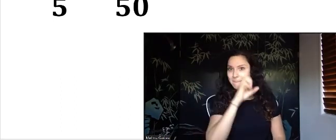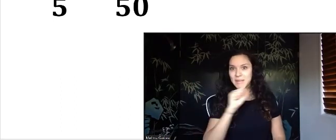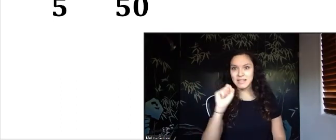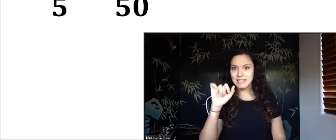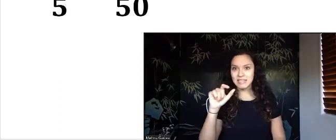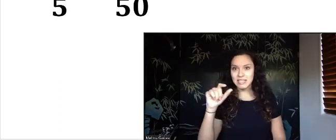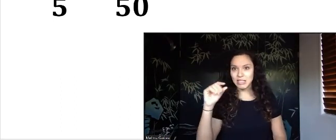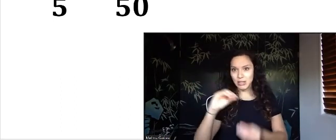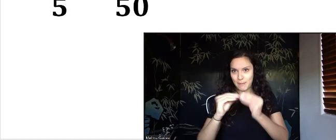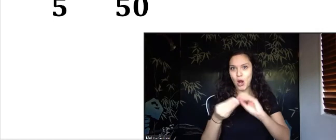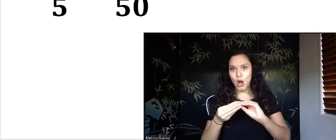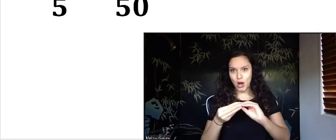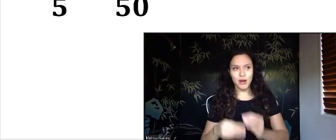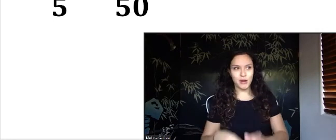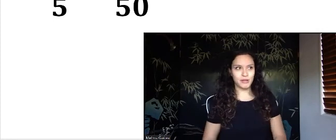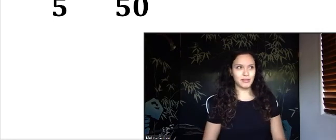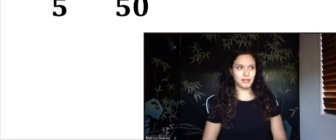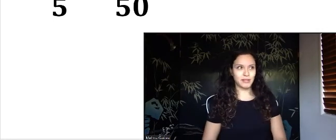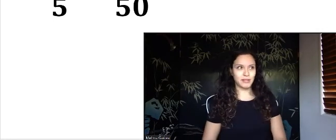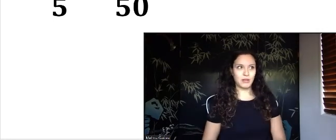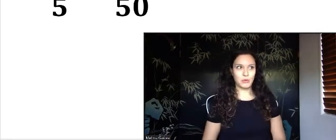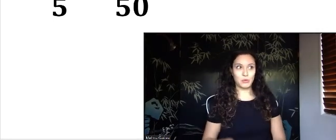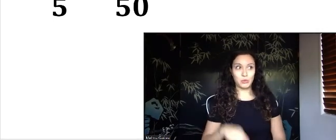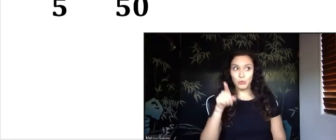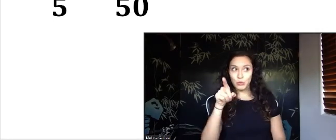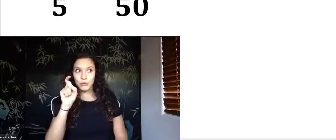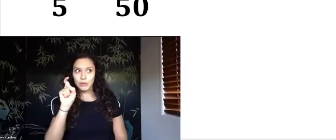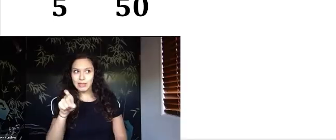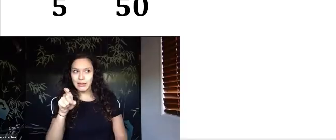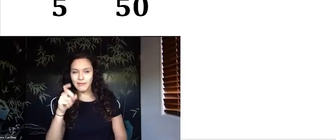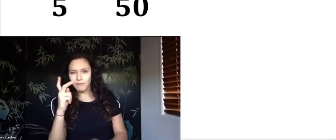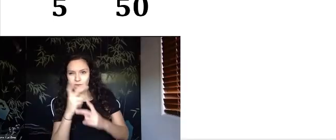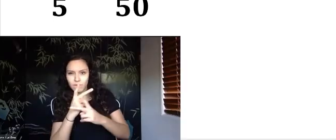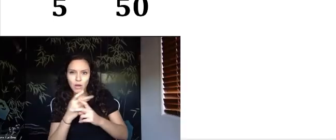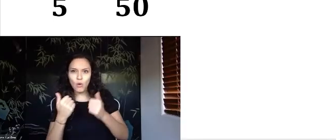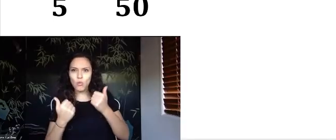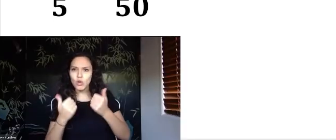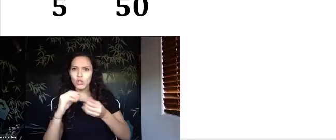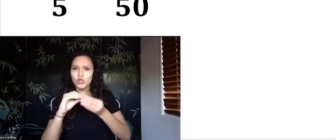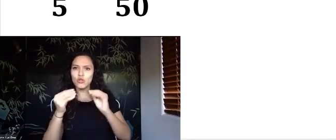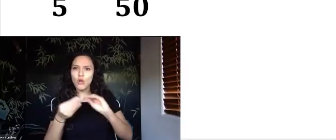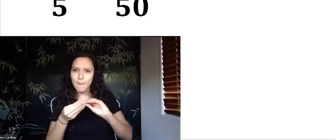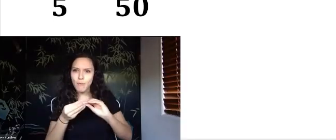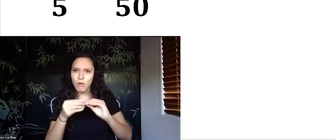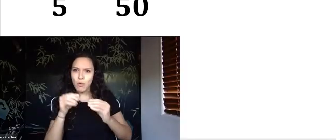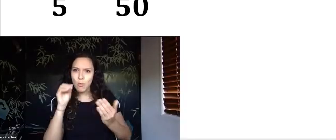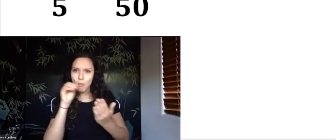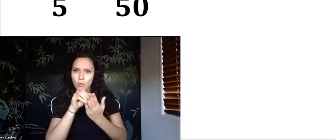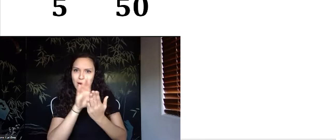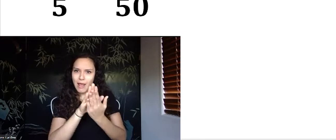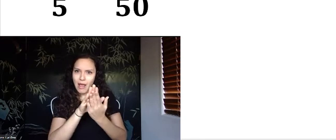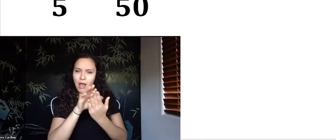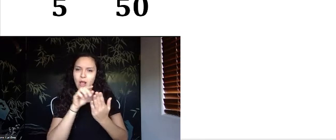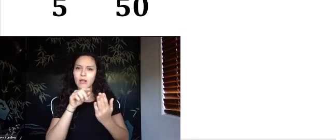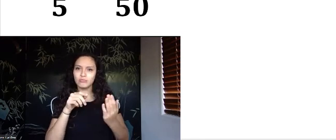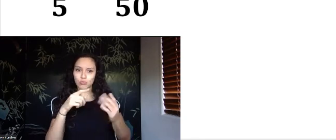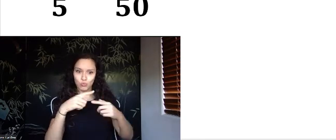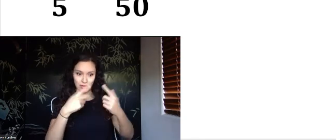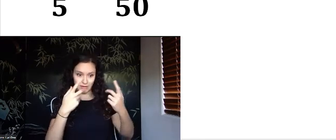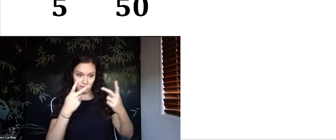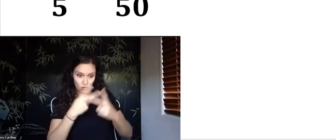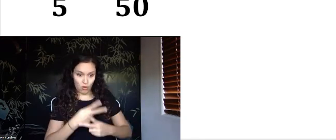and a missing number, here's my missing number, you will need to find the missing number to make the proportion true.